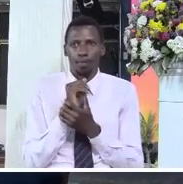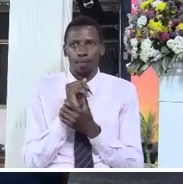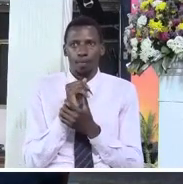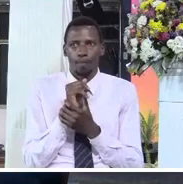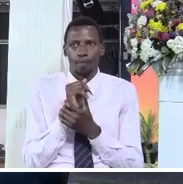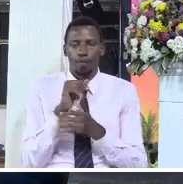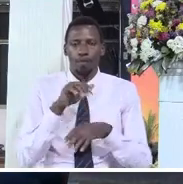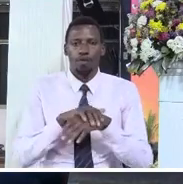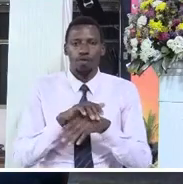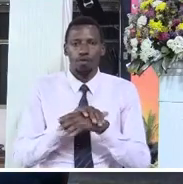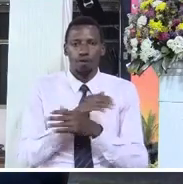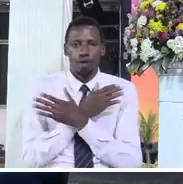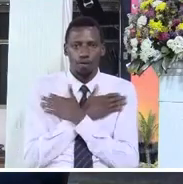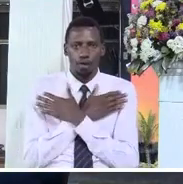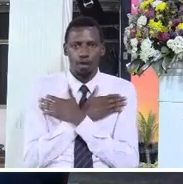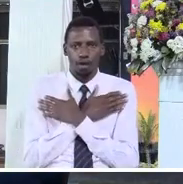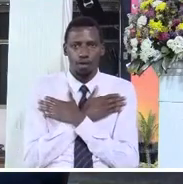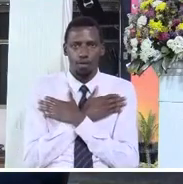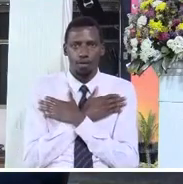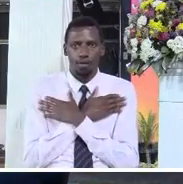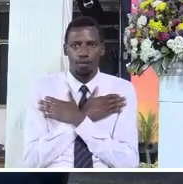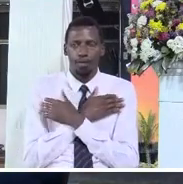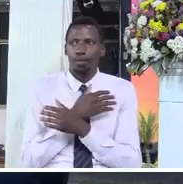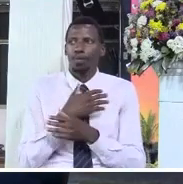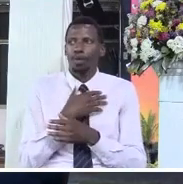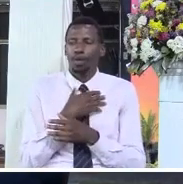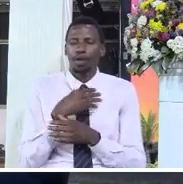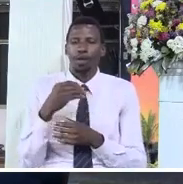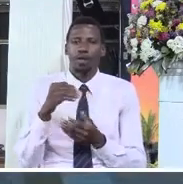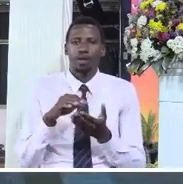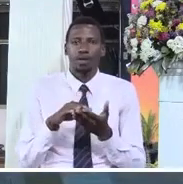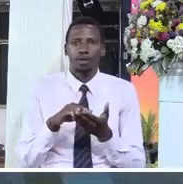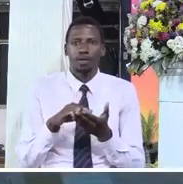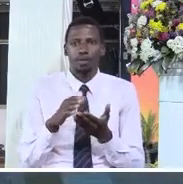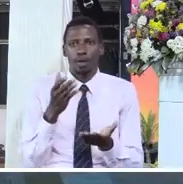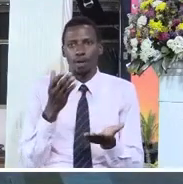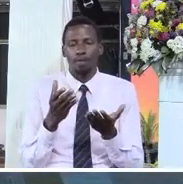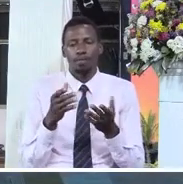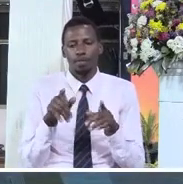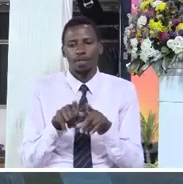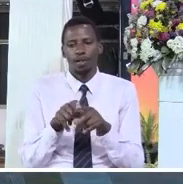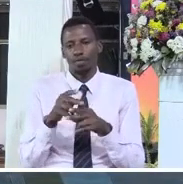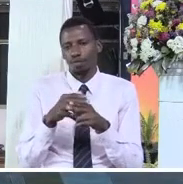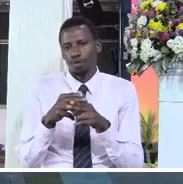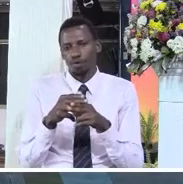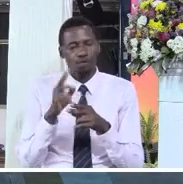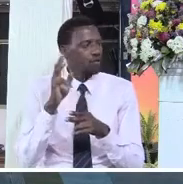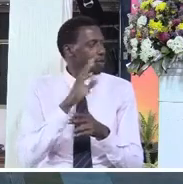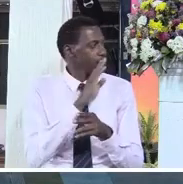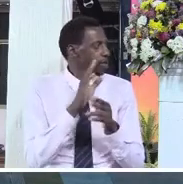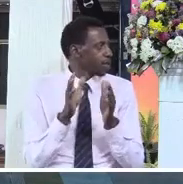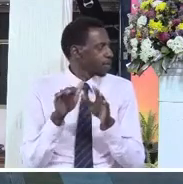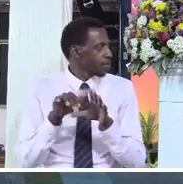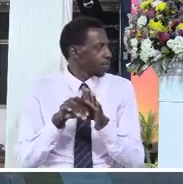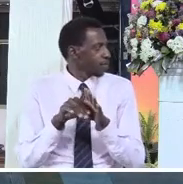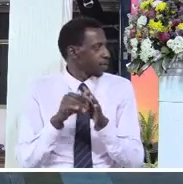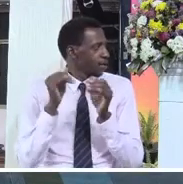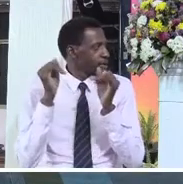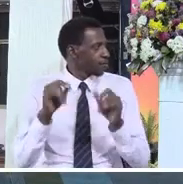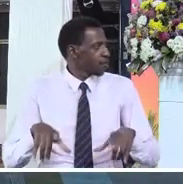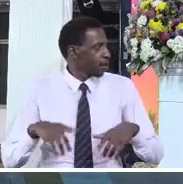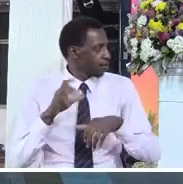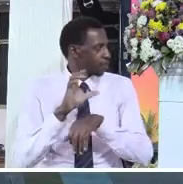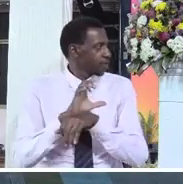a good friend and most likely will be a member of New Life soon. So Lamek, please say hi